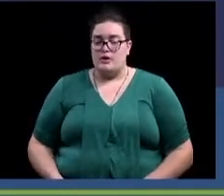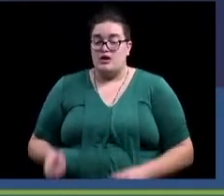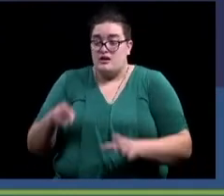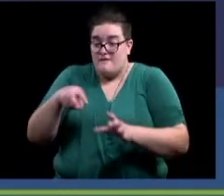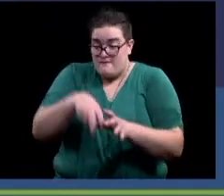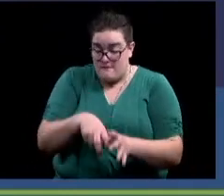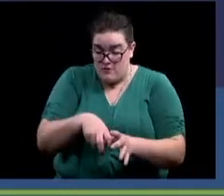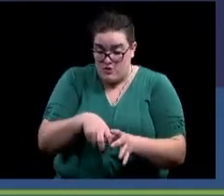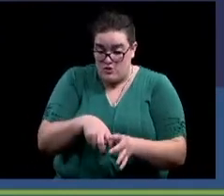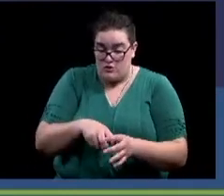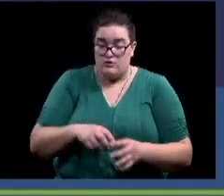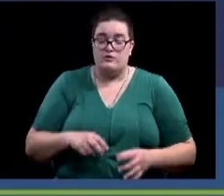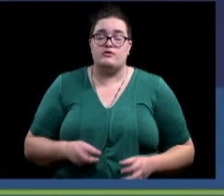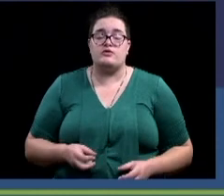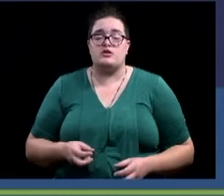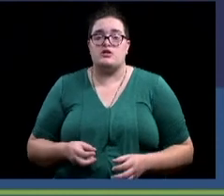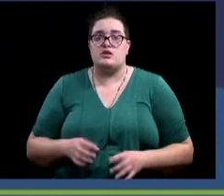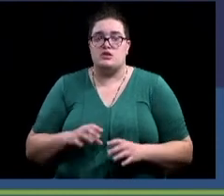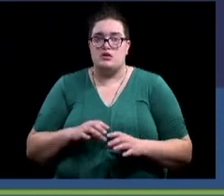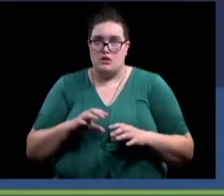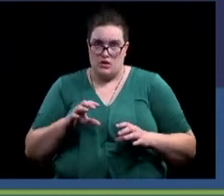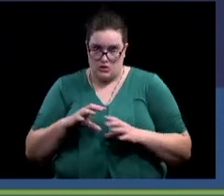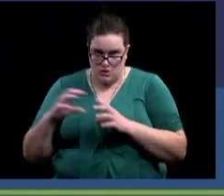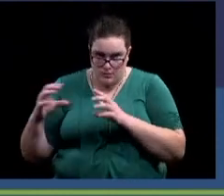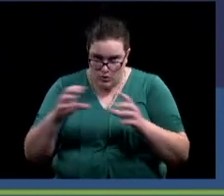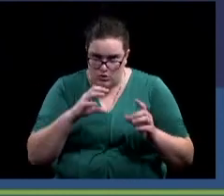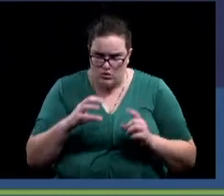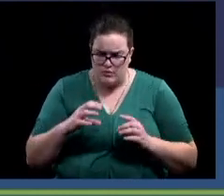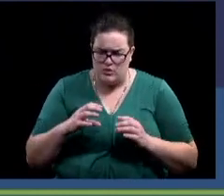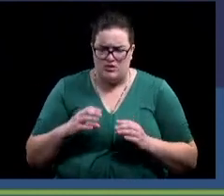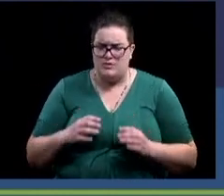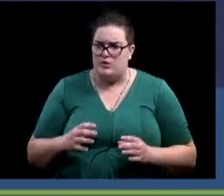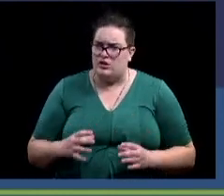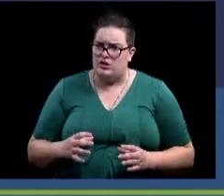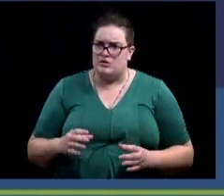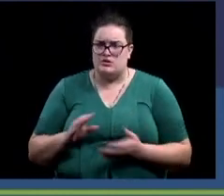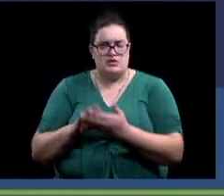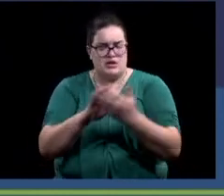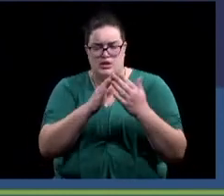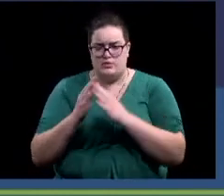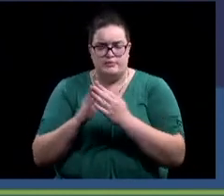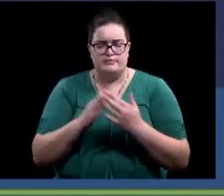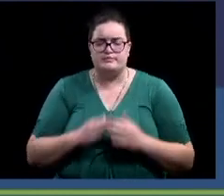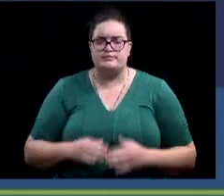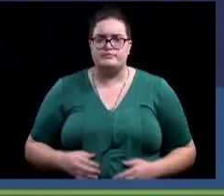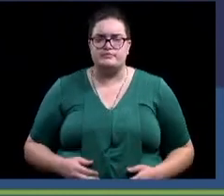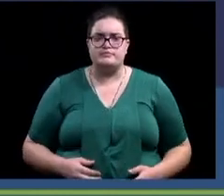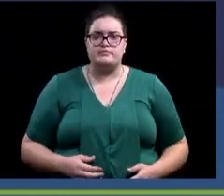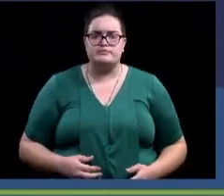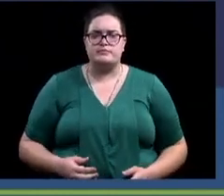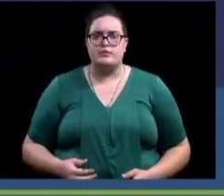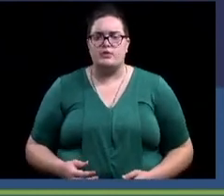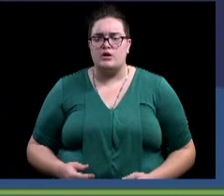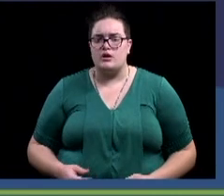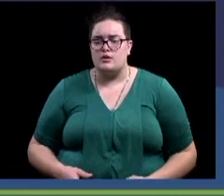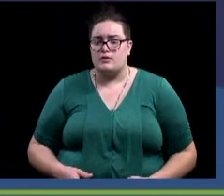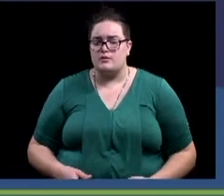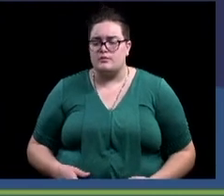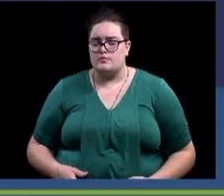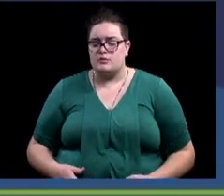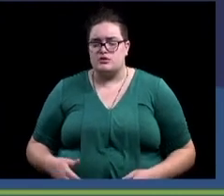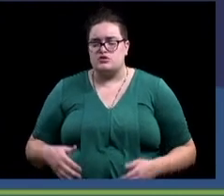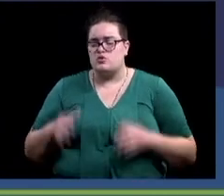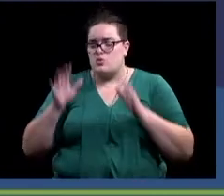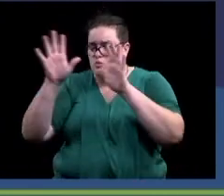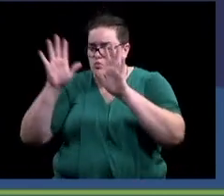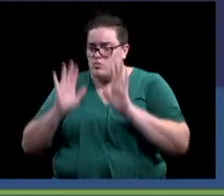see Waco police officers at neighborhood association meetings. It brings me joy to see Waco police officers at the local